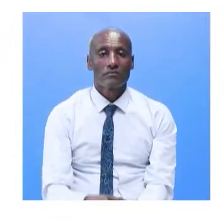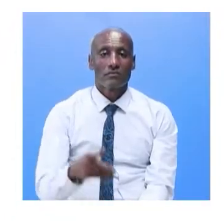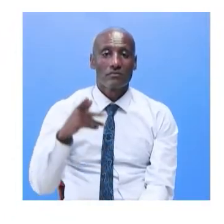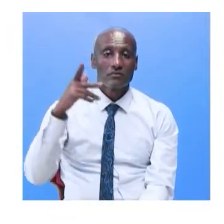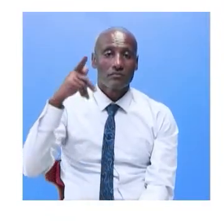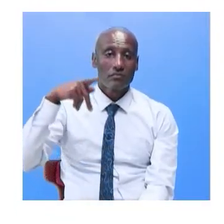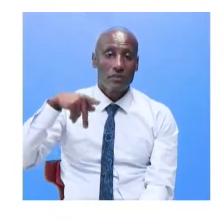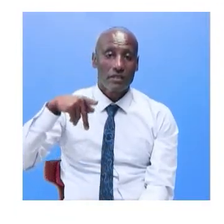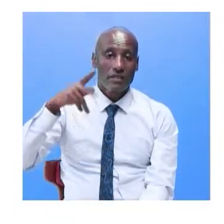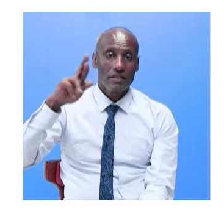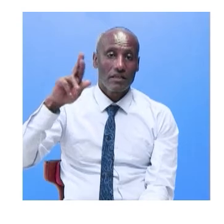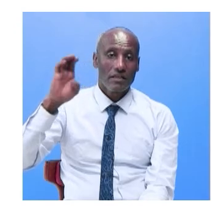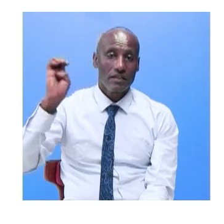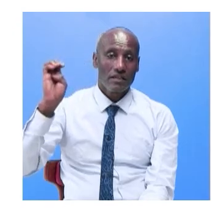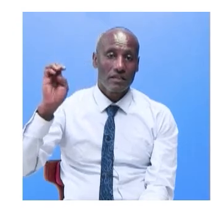Preposition.